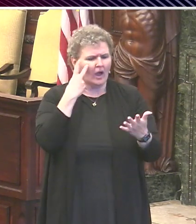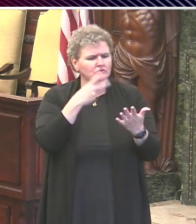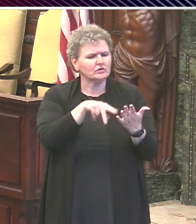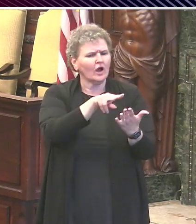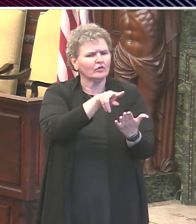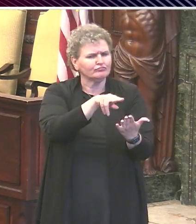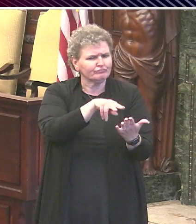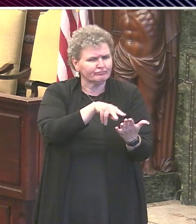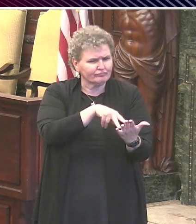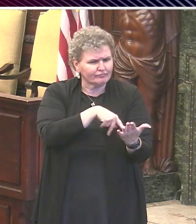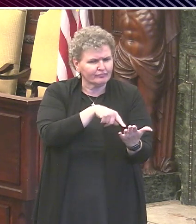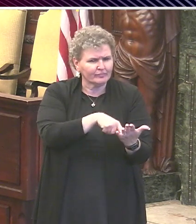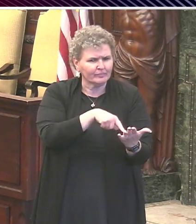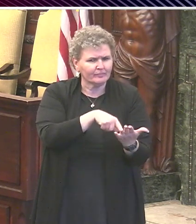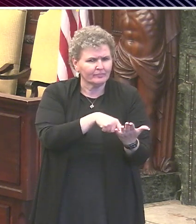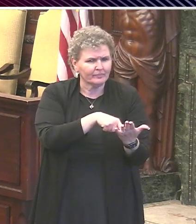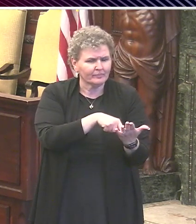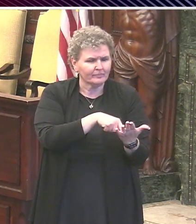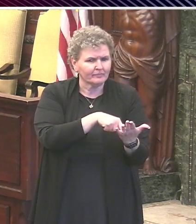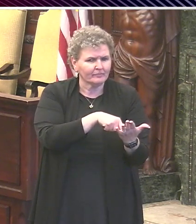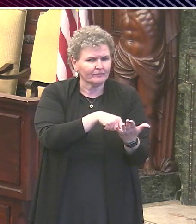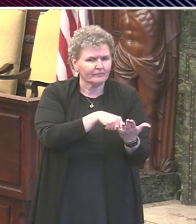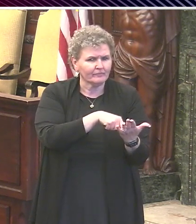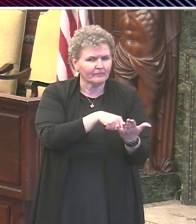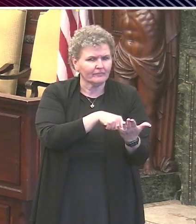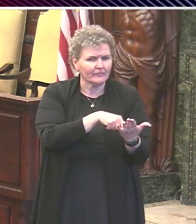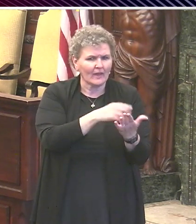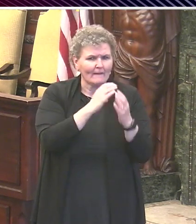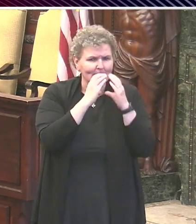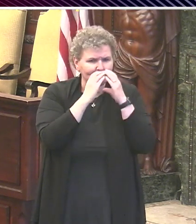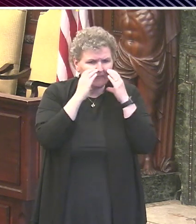that masks were not on.